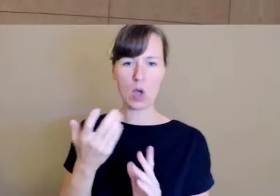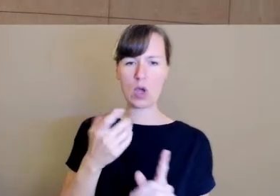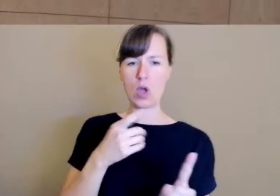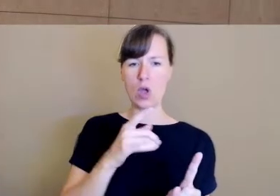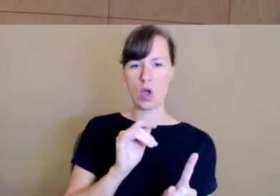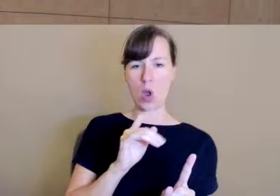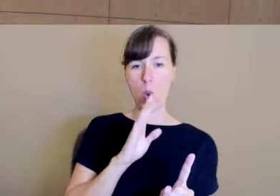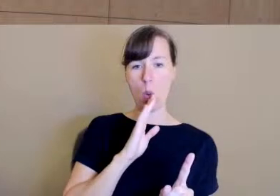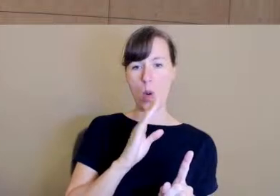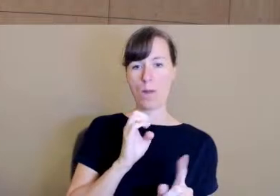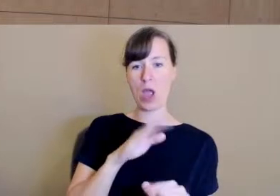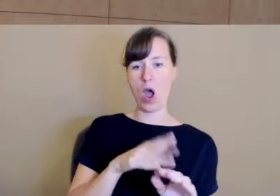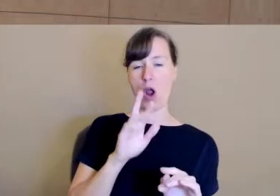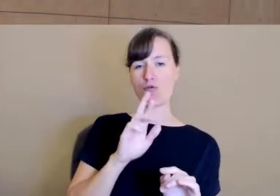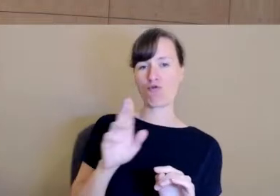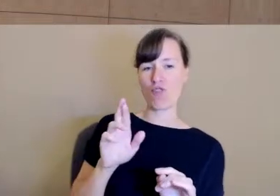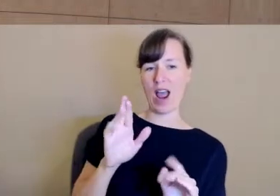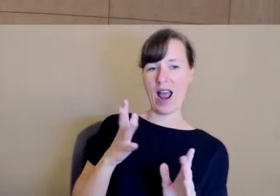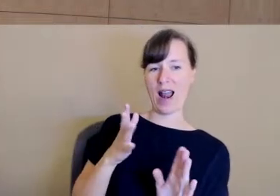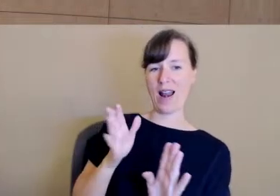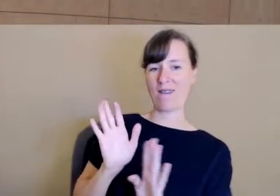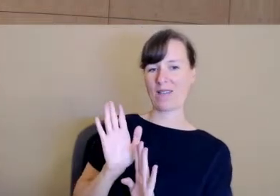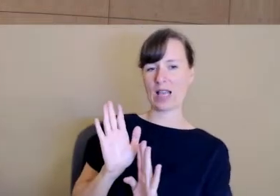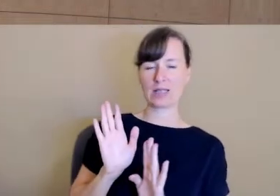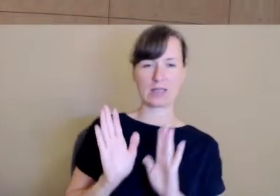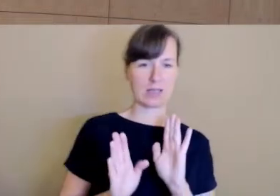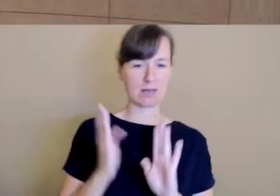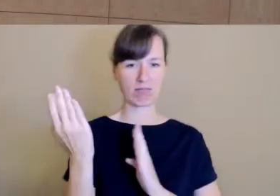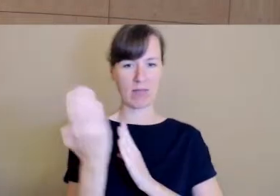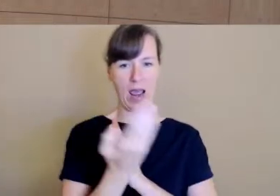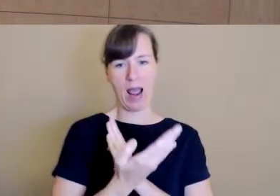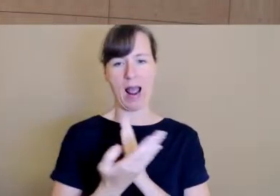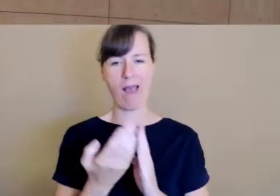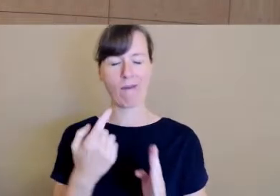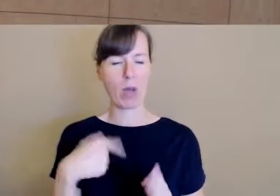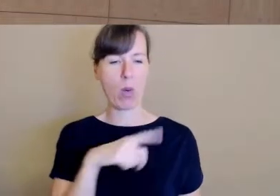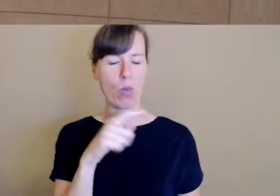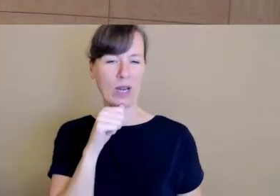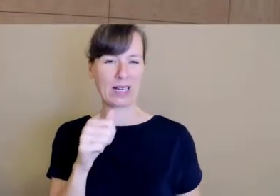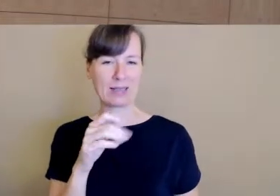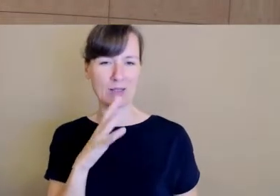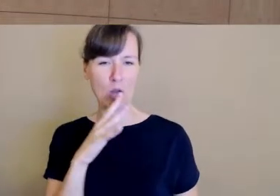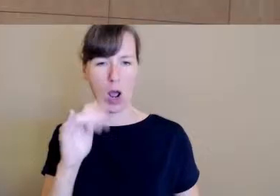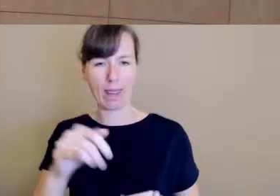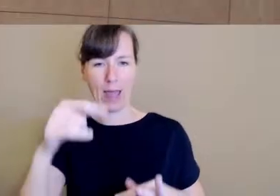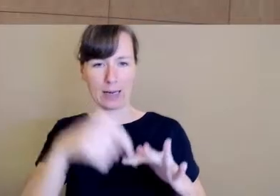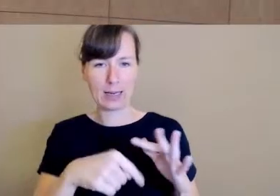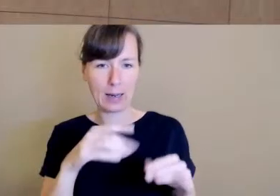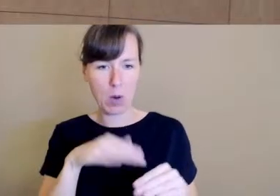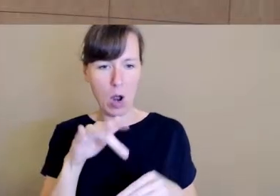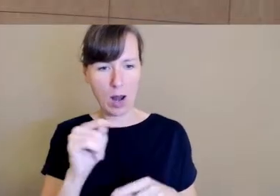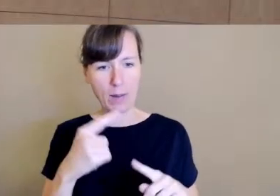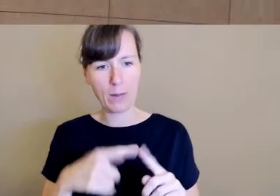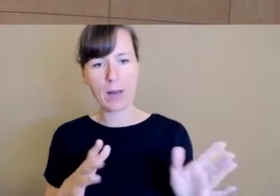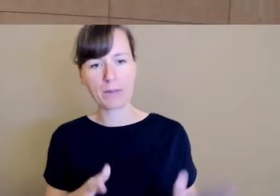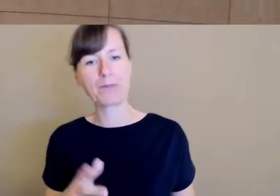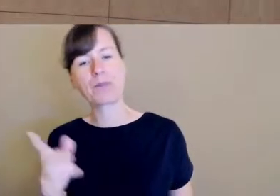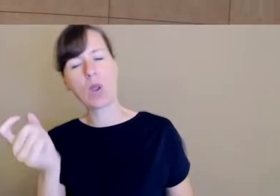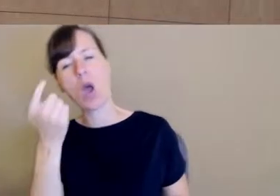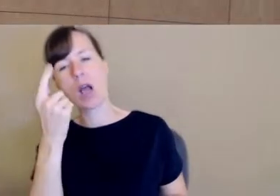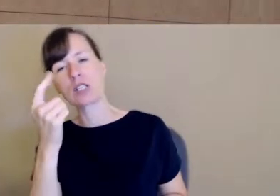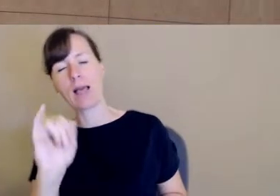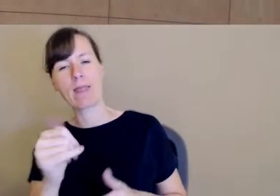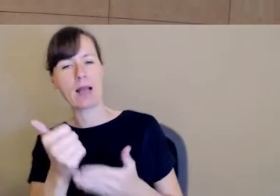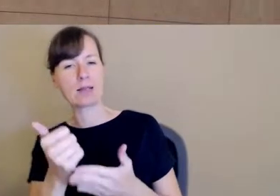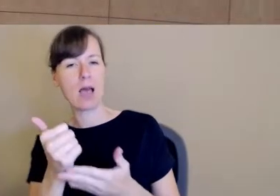we did not go into that level of I understand. Okay, no, that's helpful, and that does make more sense to me. Council, any